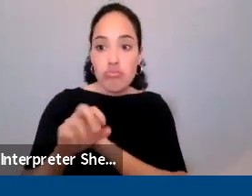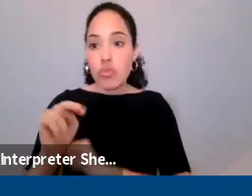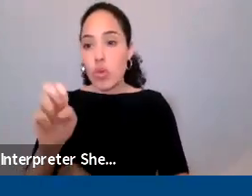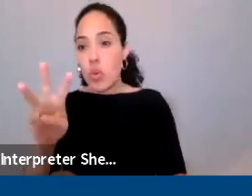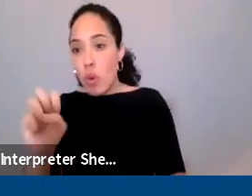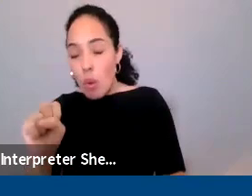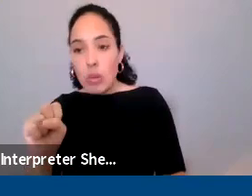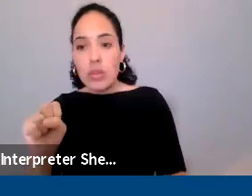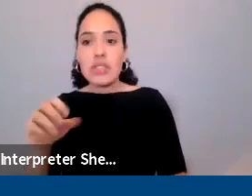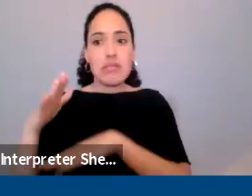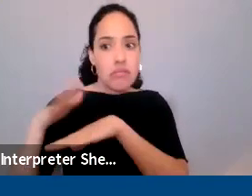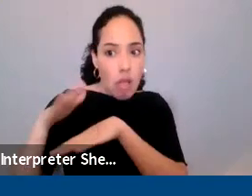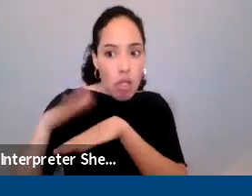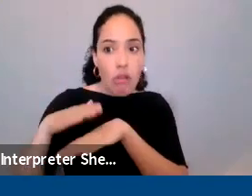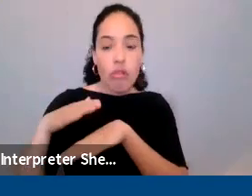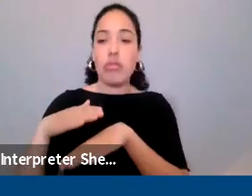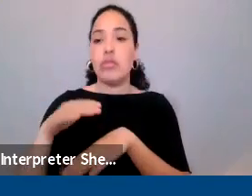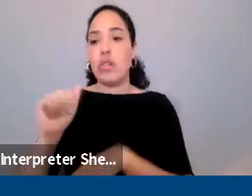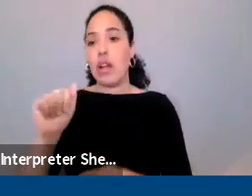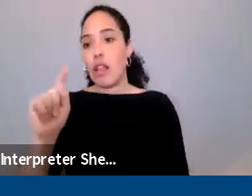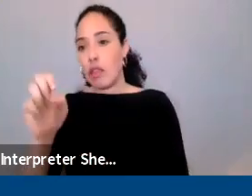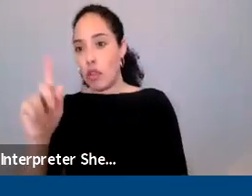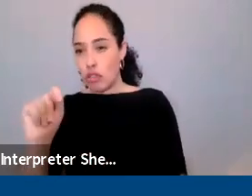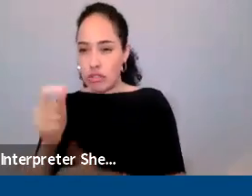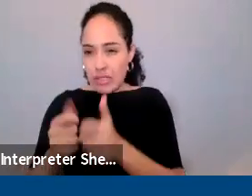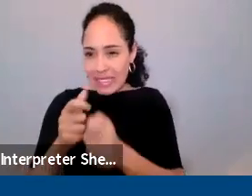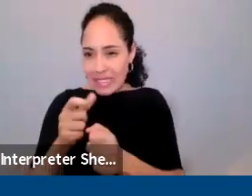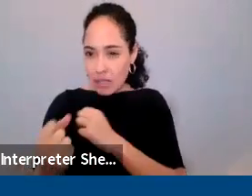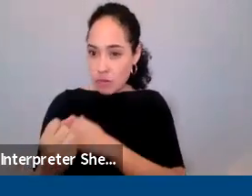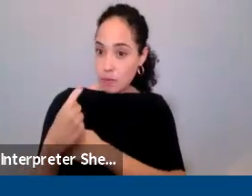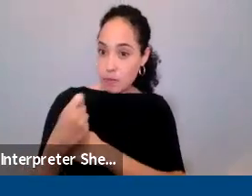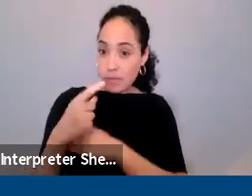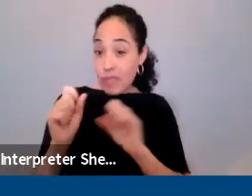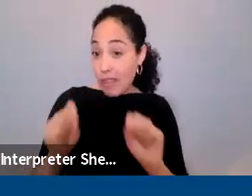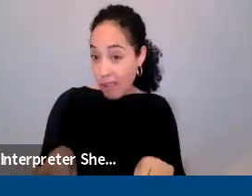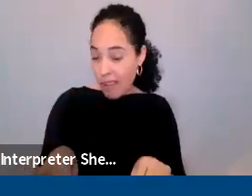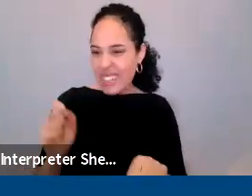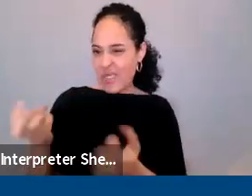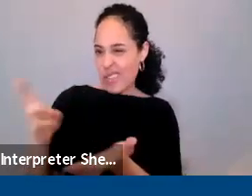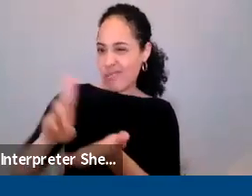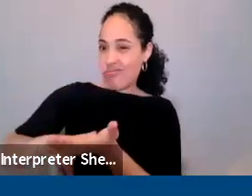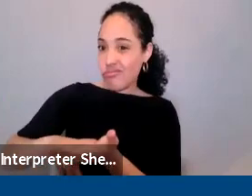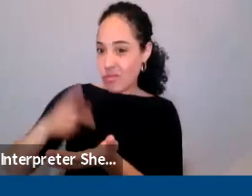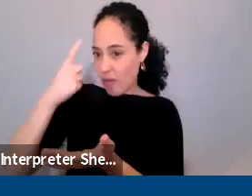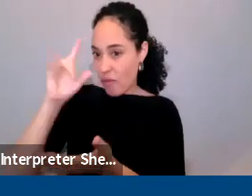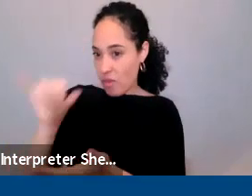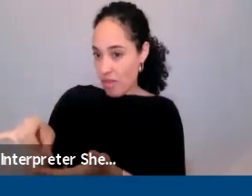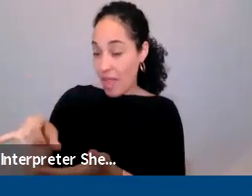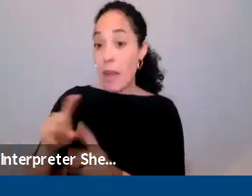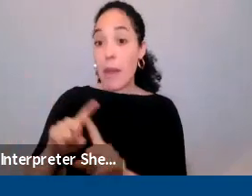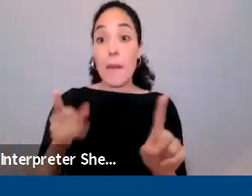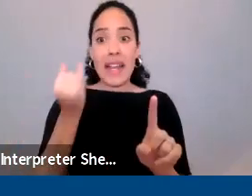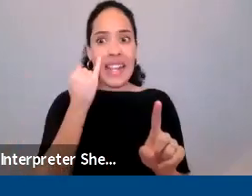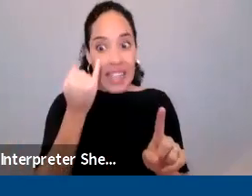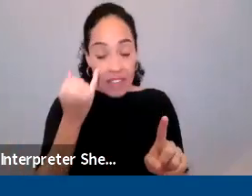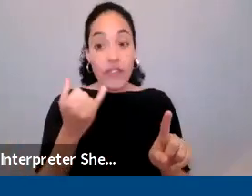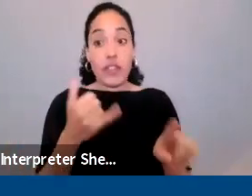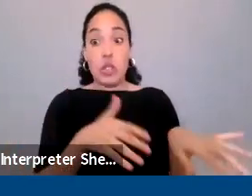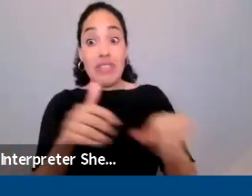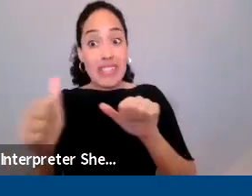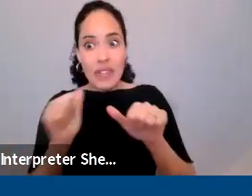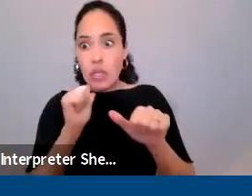But again, if you're leaving to evacuate and you don't have time to get out because the water's coming